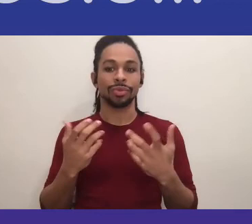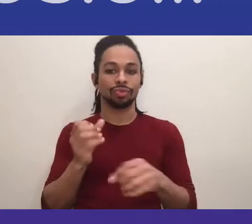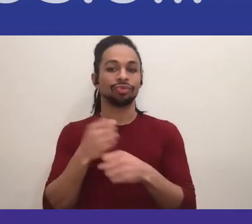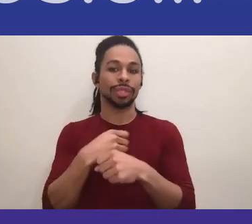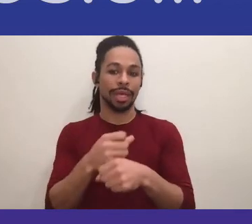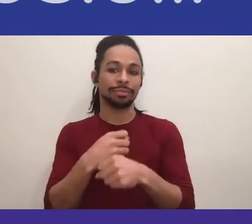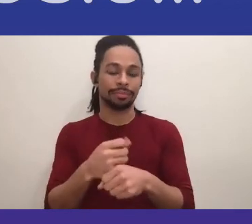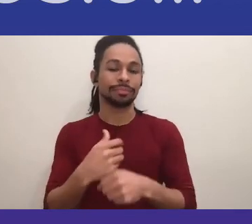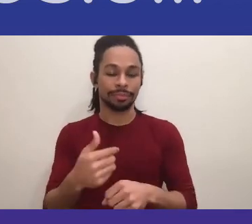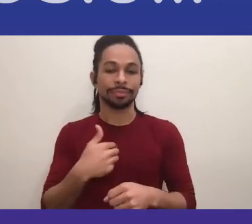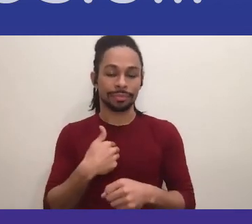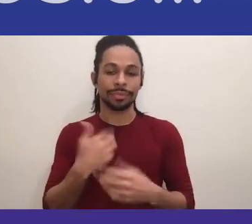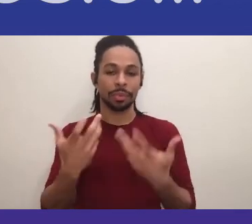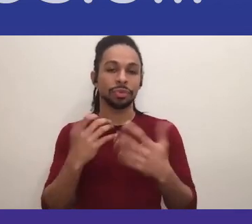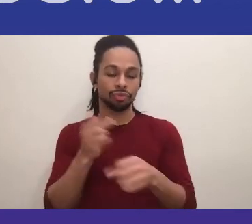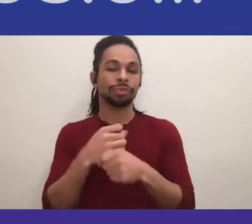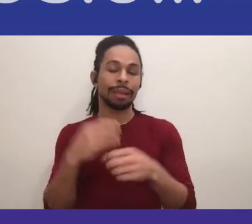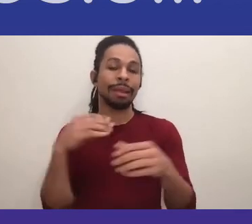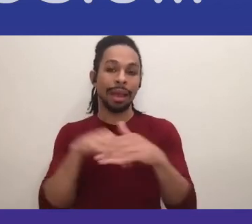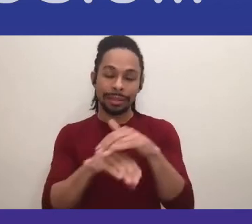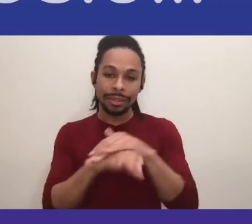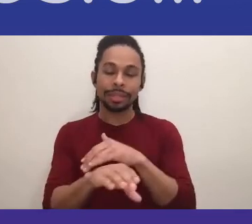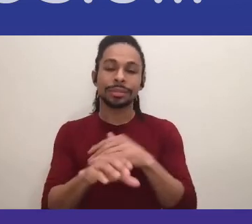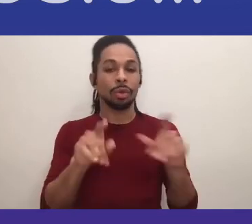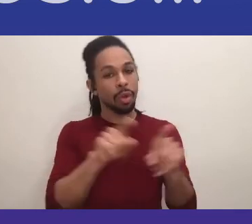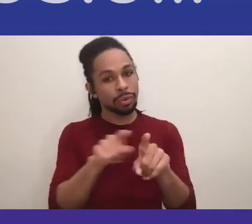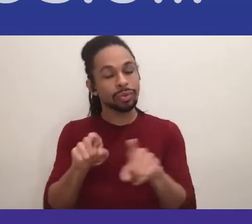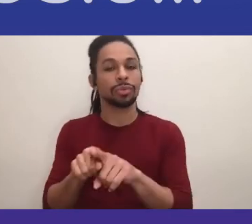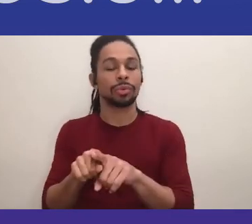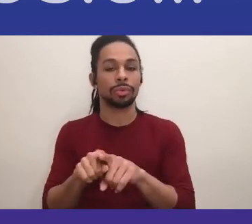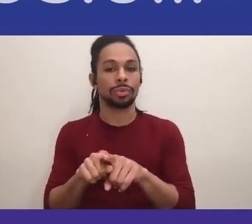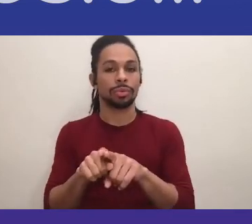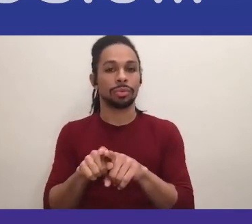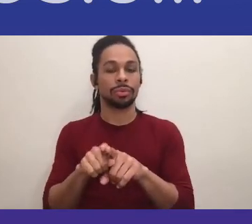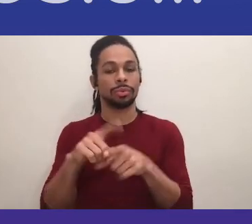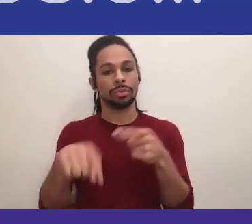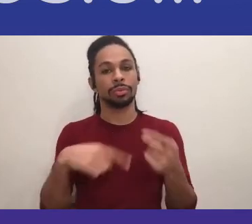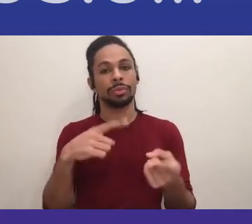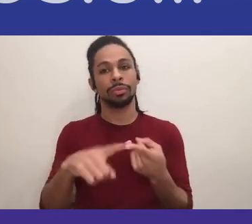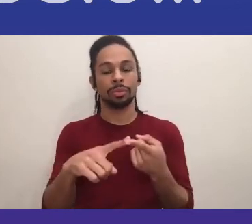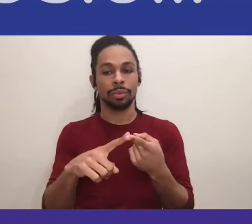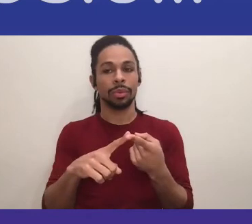create access also when